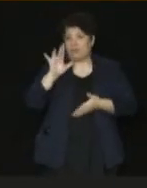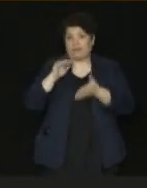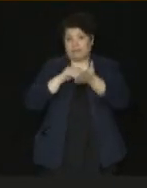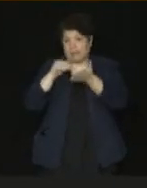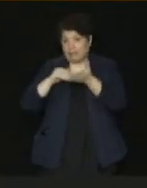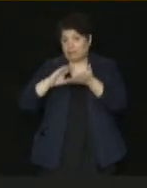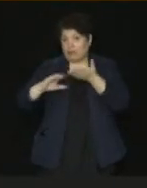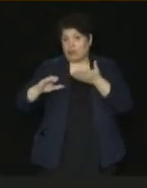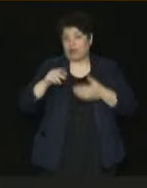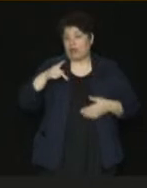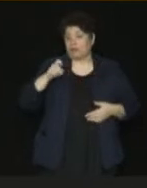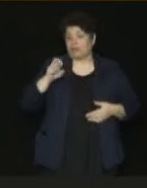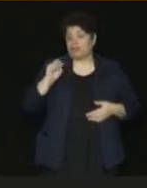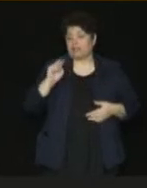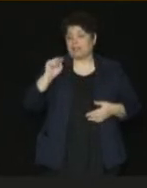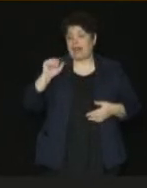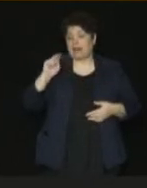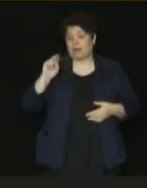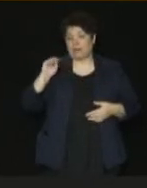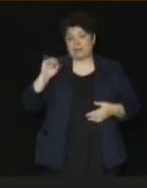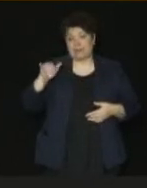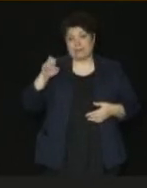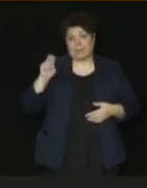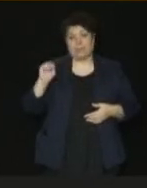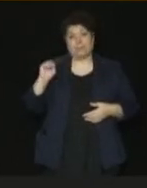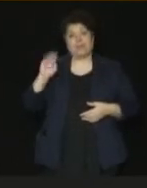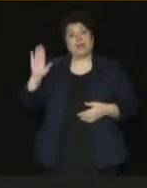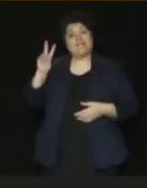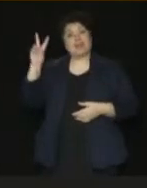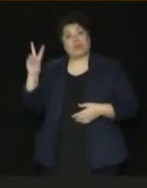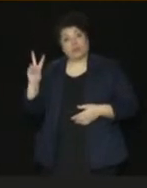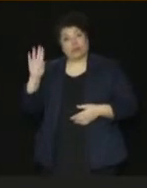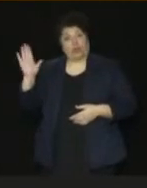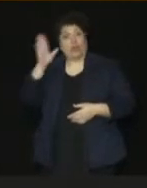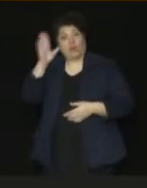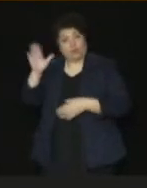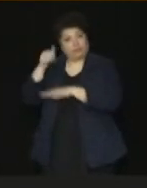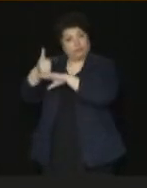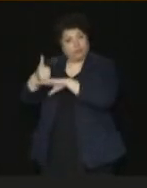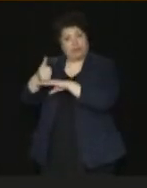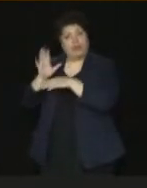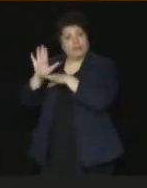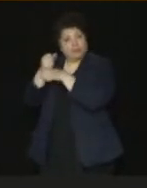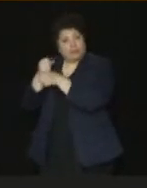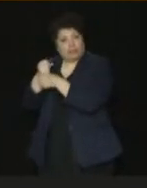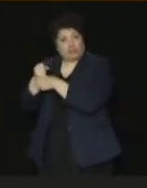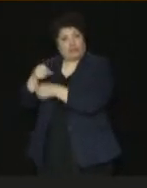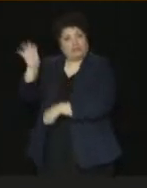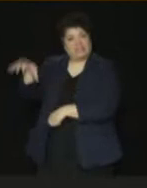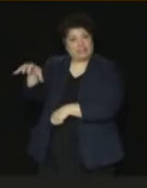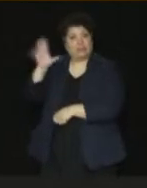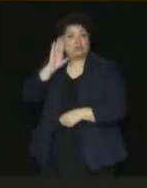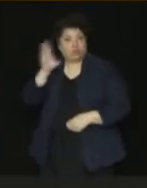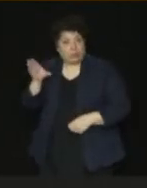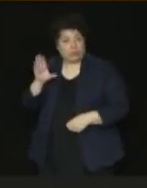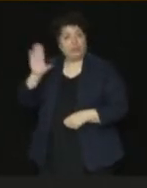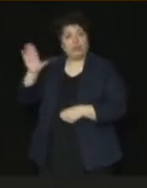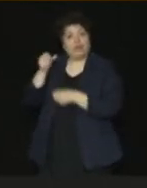Precision Nanosystems in Vancouver will also build a production facility capable of